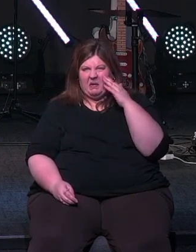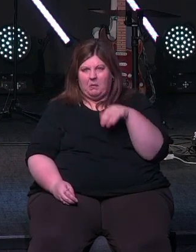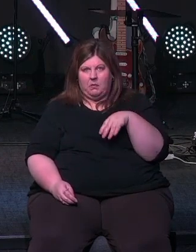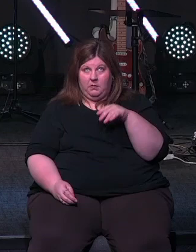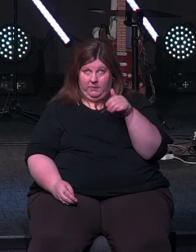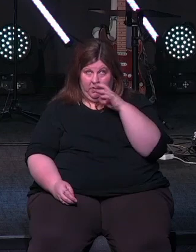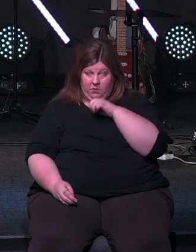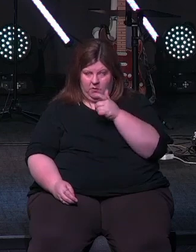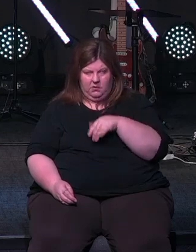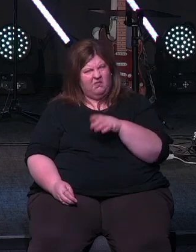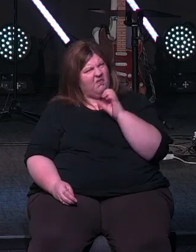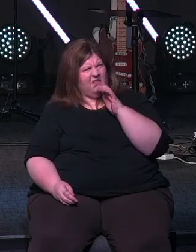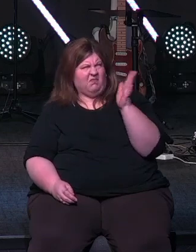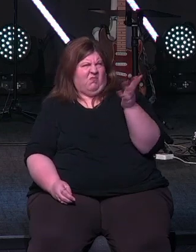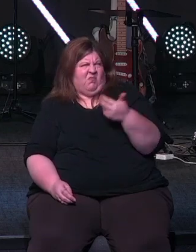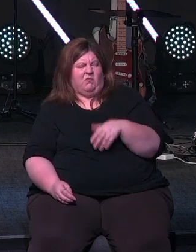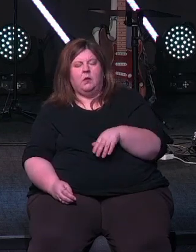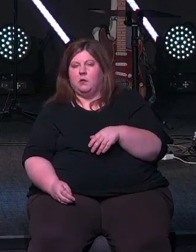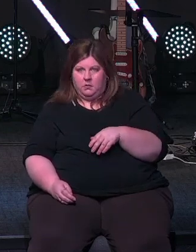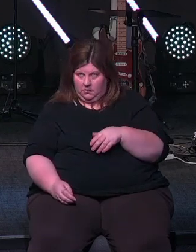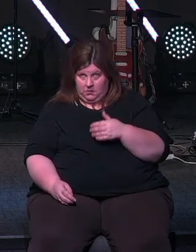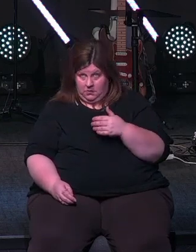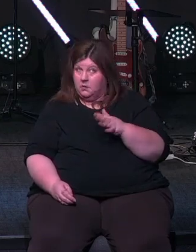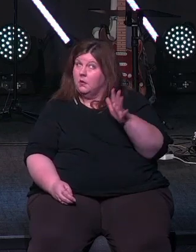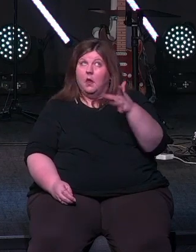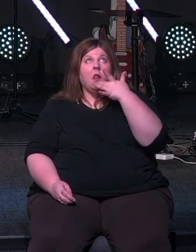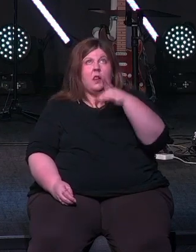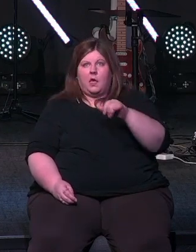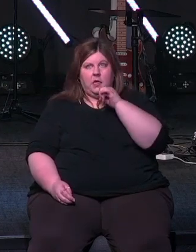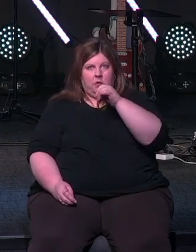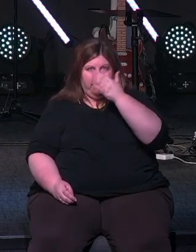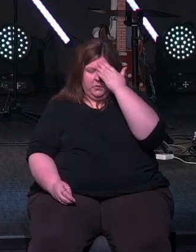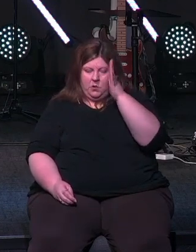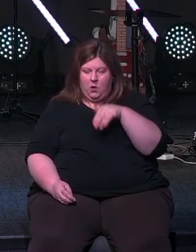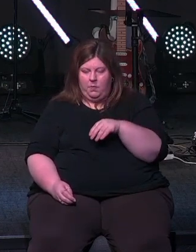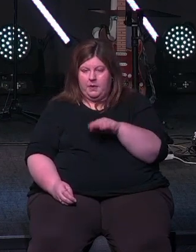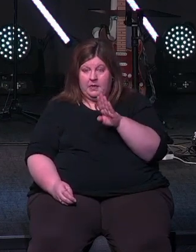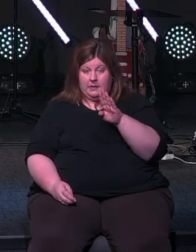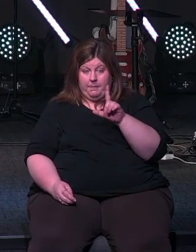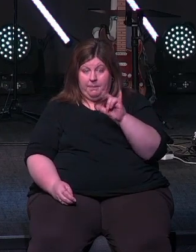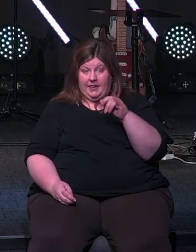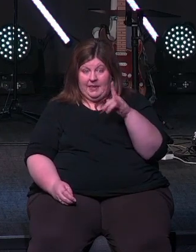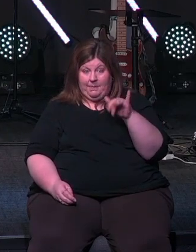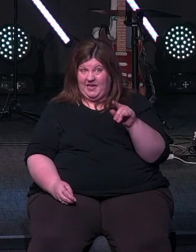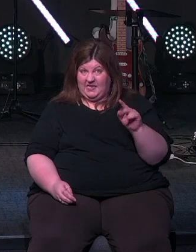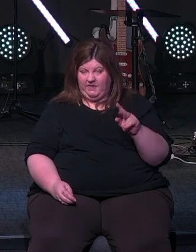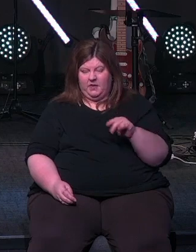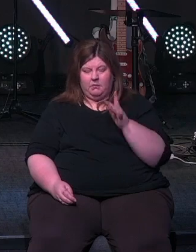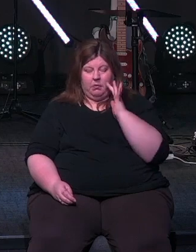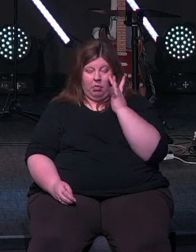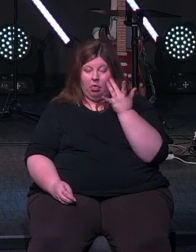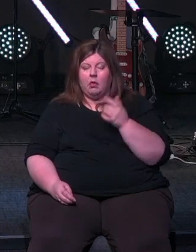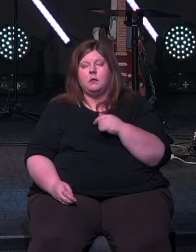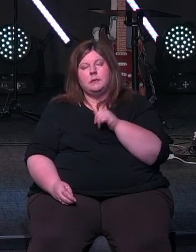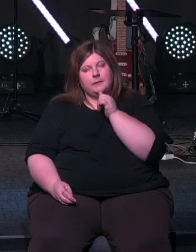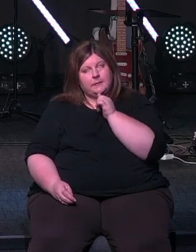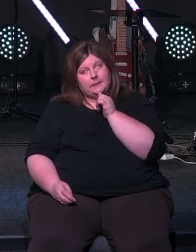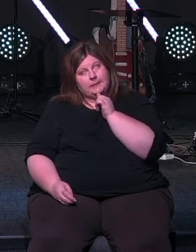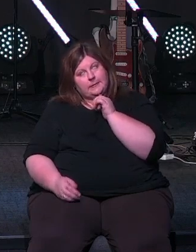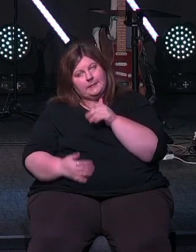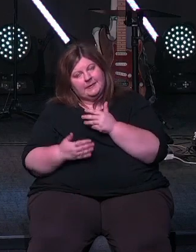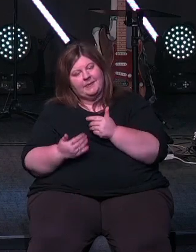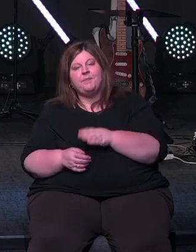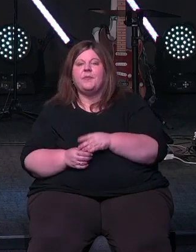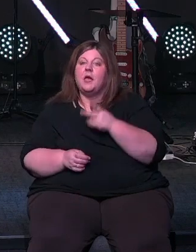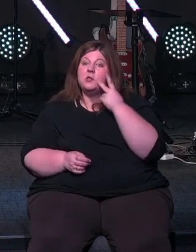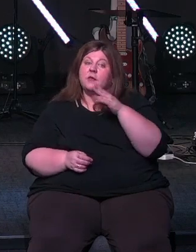you're old, you're like, Blippi, just consider it a gift from God that you don't know what that is. But we've endured, we've lived through it. And so they've